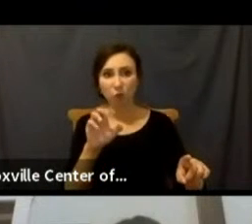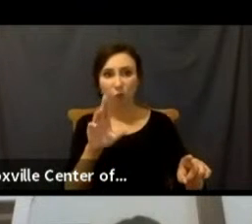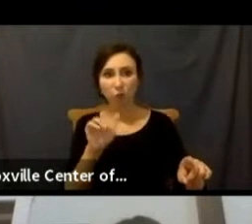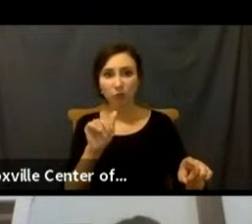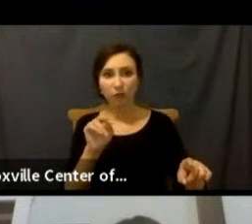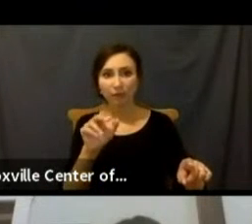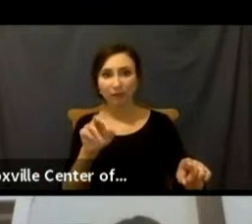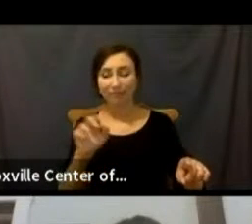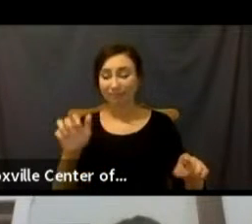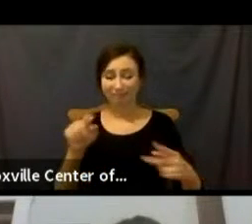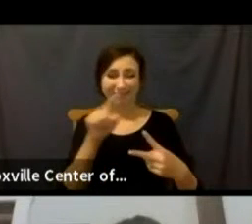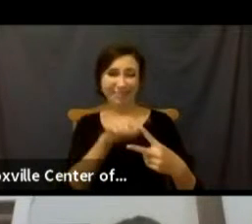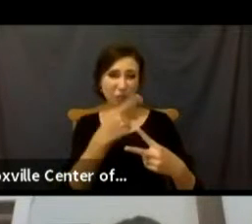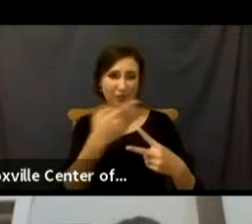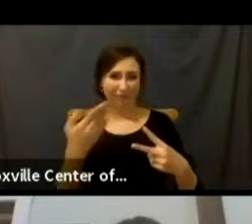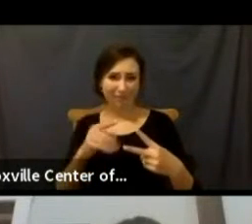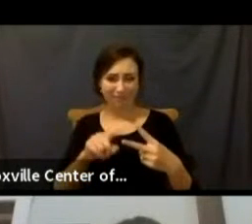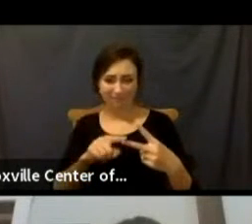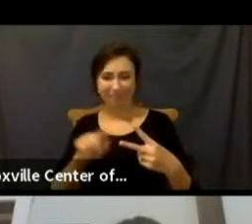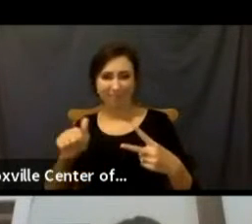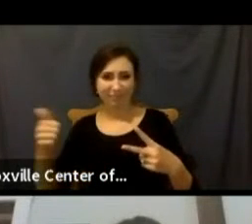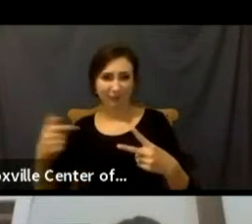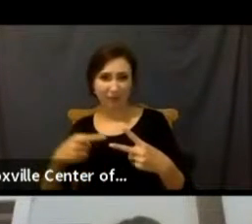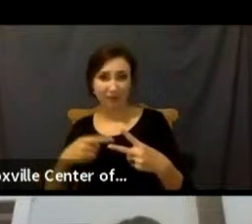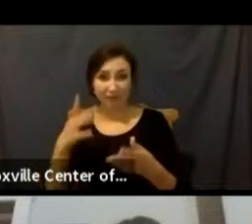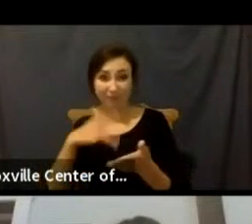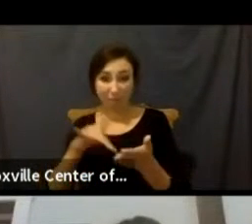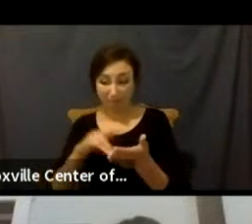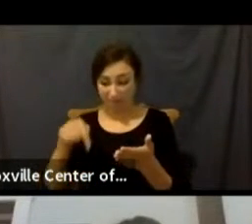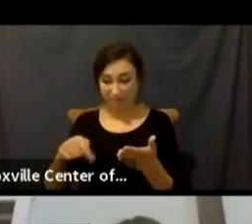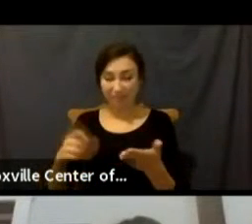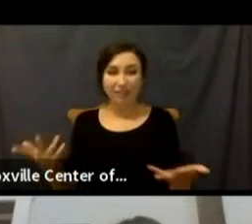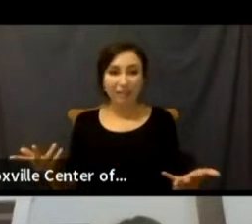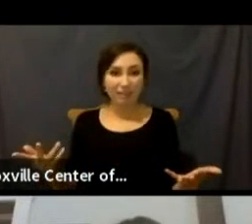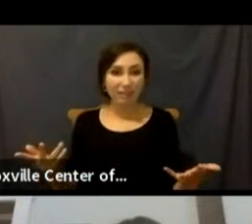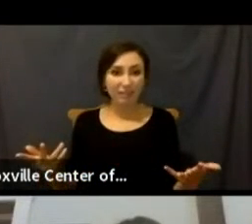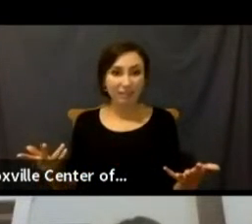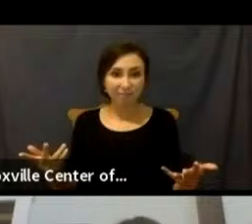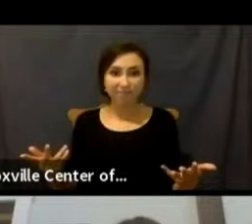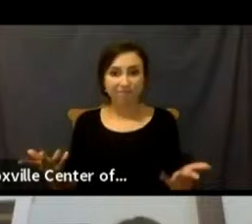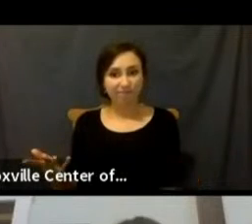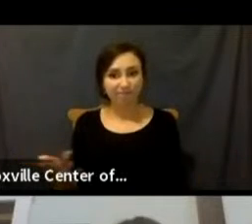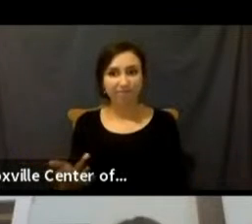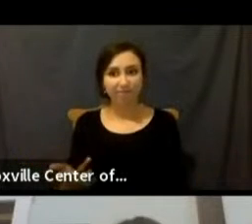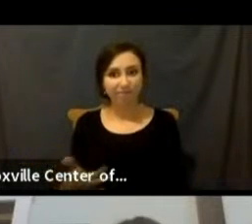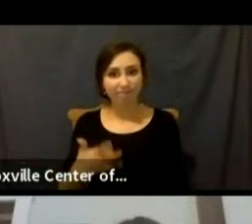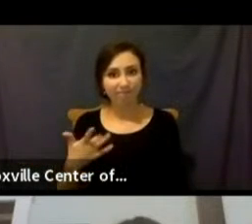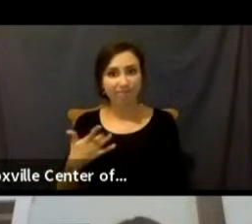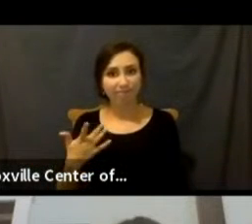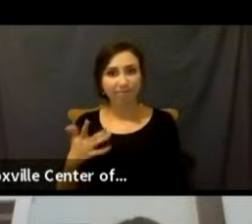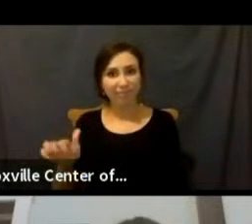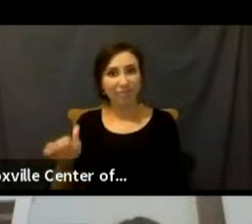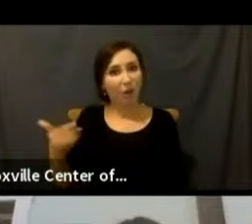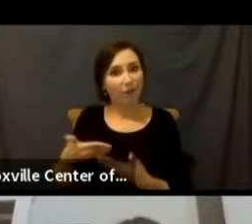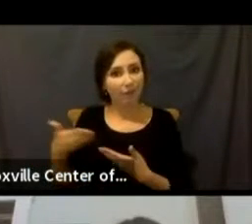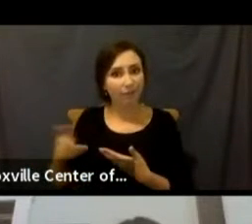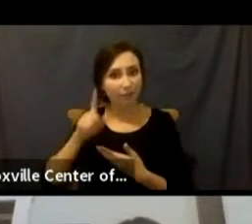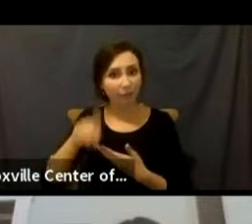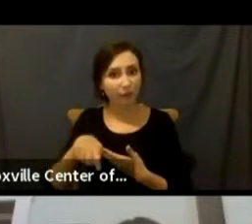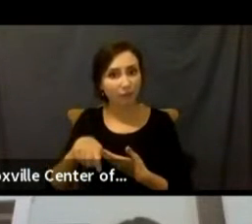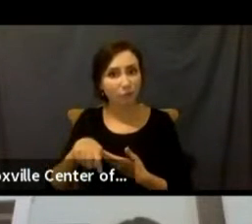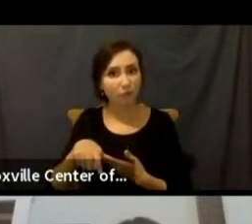that again, right in the middle of all this is that it just seems like there's other things we need to be as